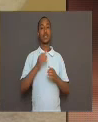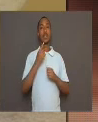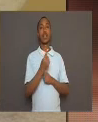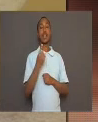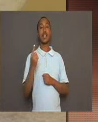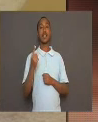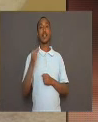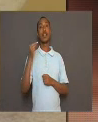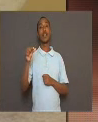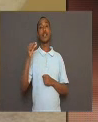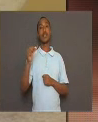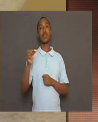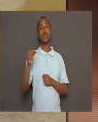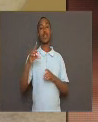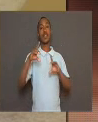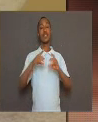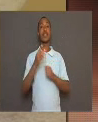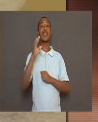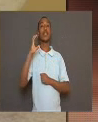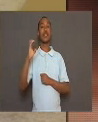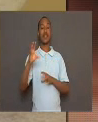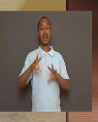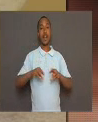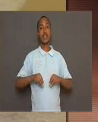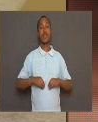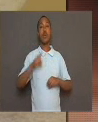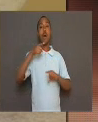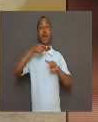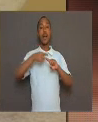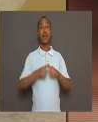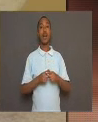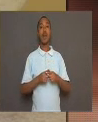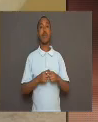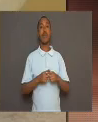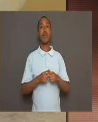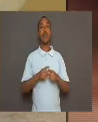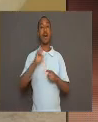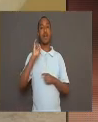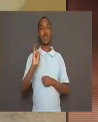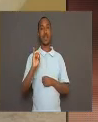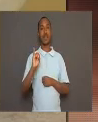Each test tube in set C receives 1 gram of iodine.